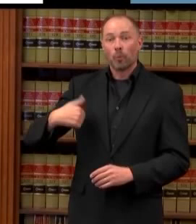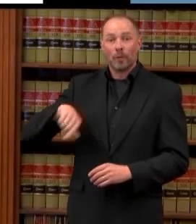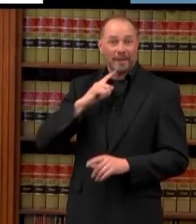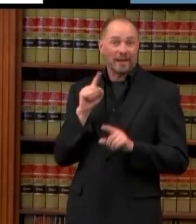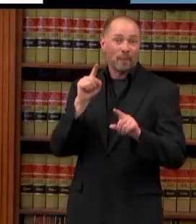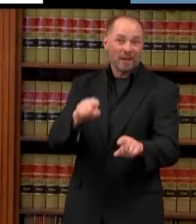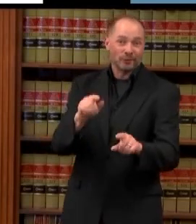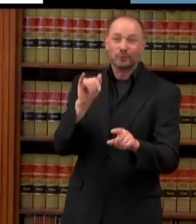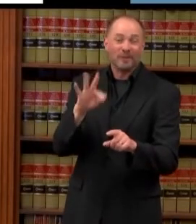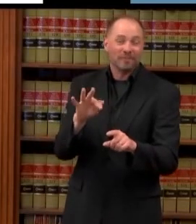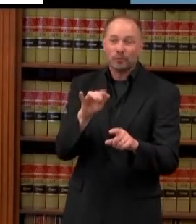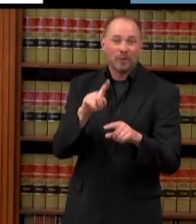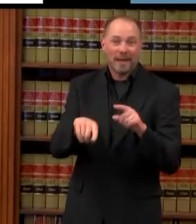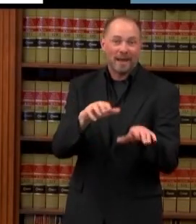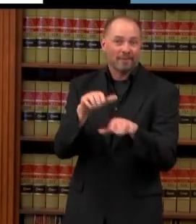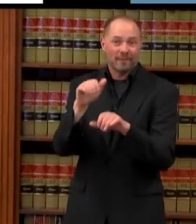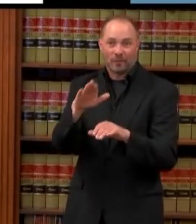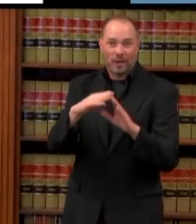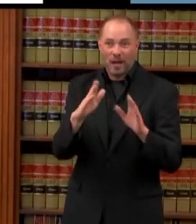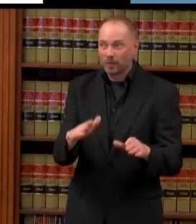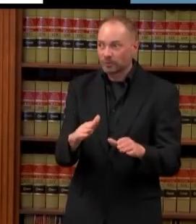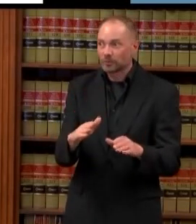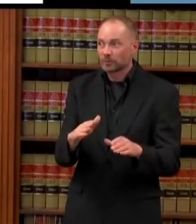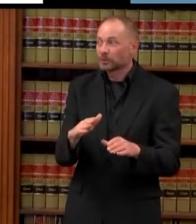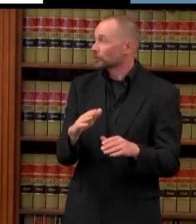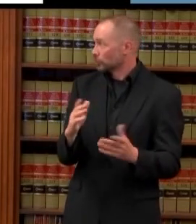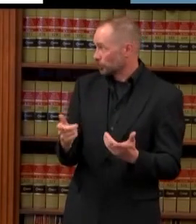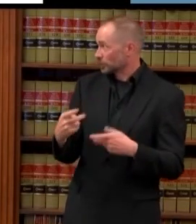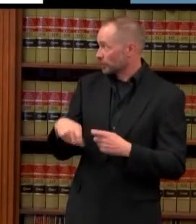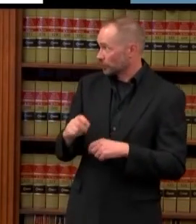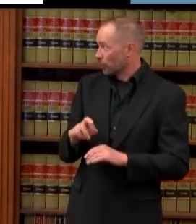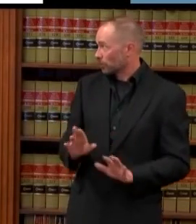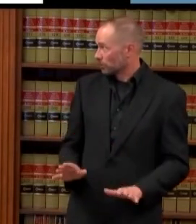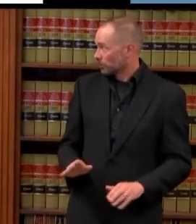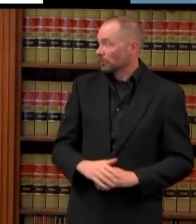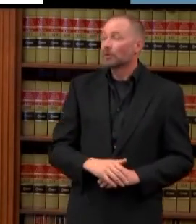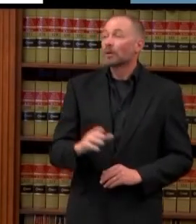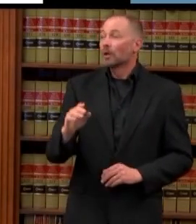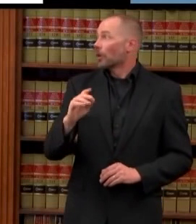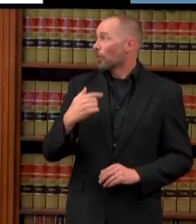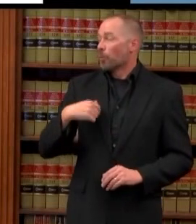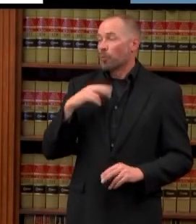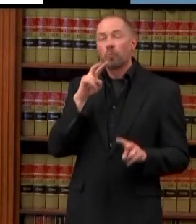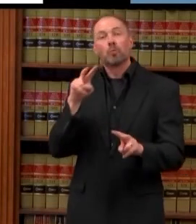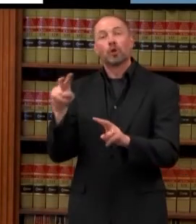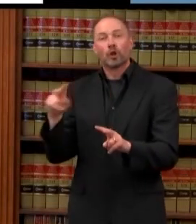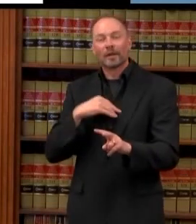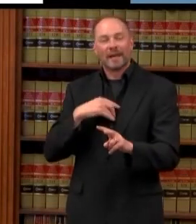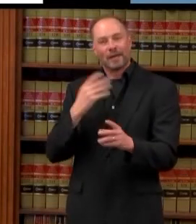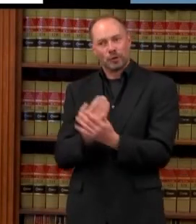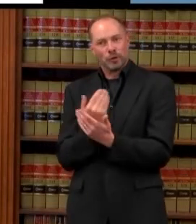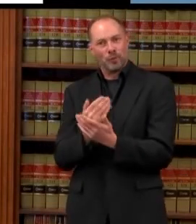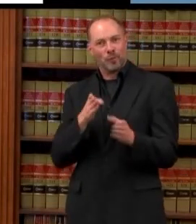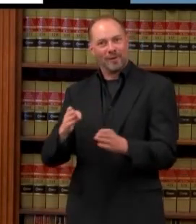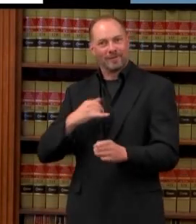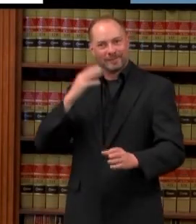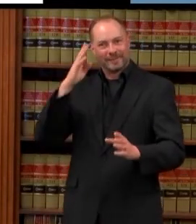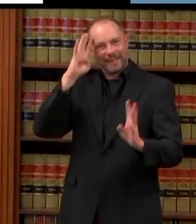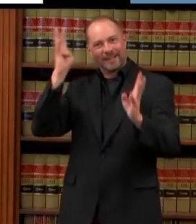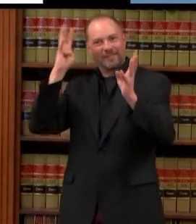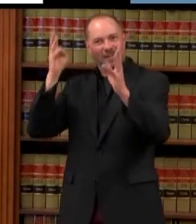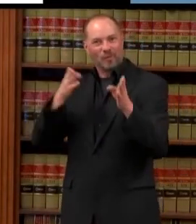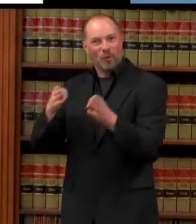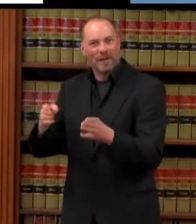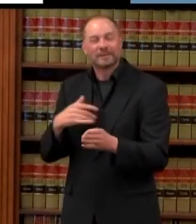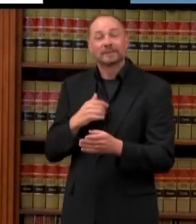done. We're looking at innovative ways, given the number of cases that we have right now, looking at the use of a